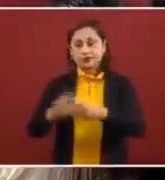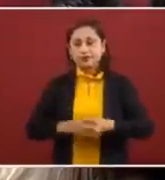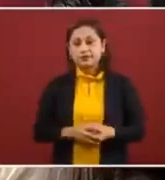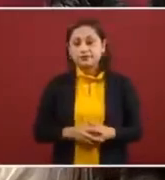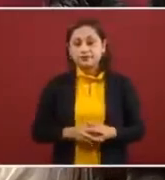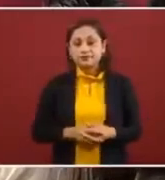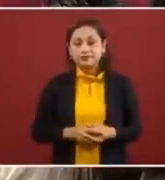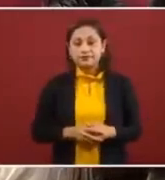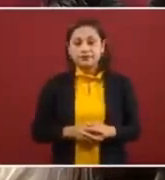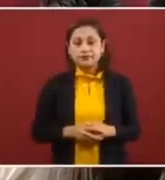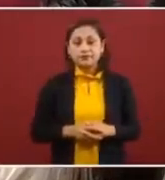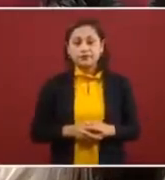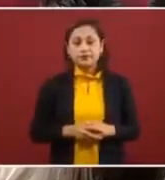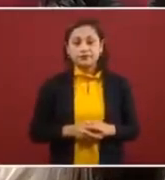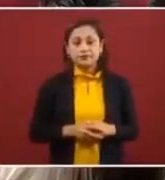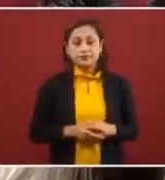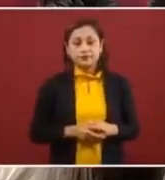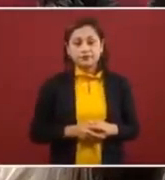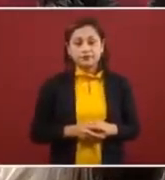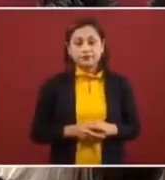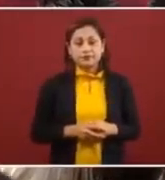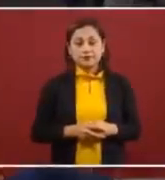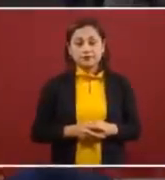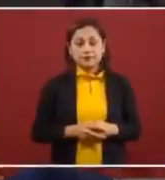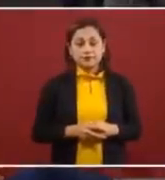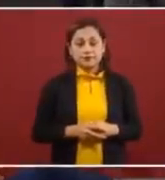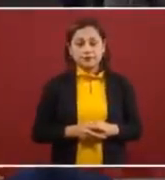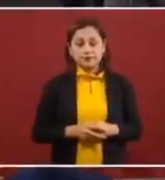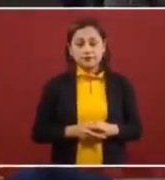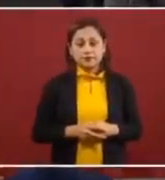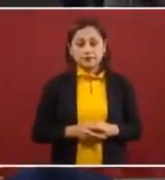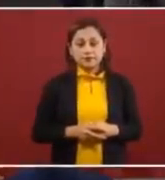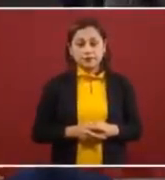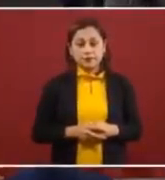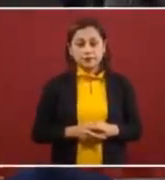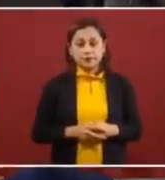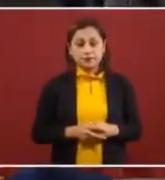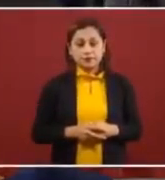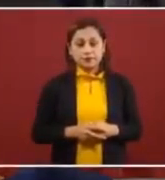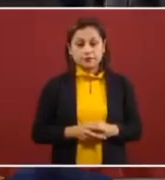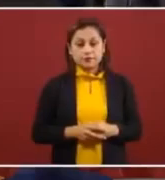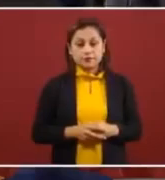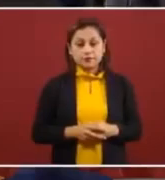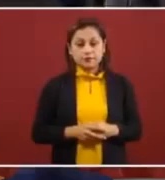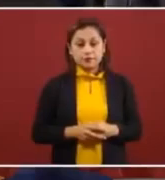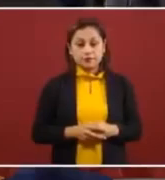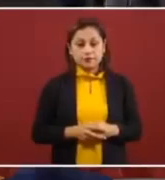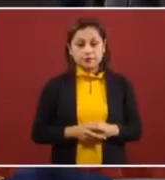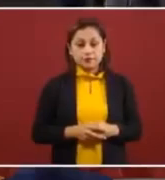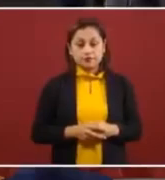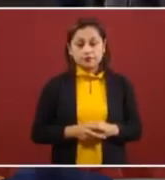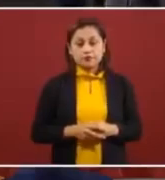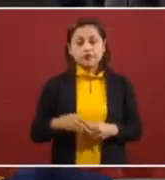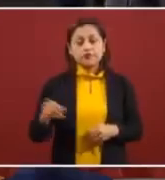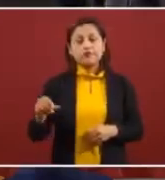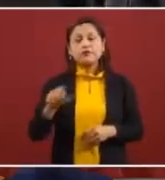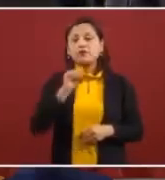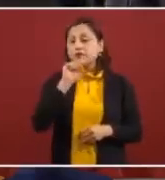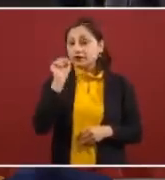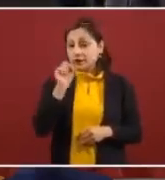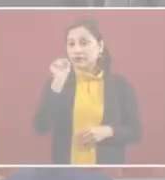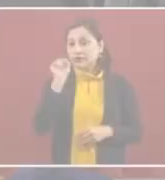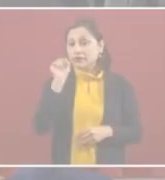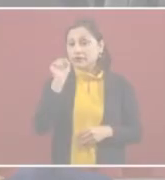cool sign. This is the who's who in prices. So this is what they get to put on their gas station.